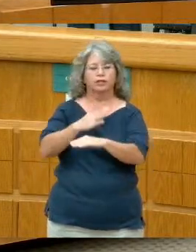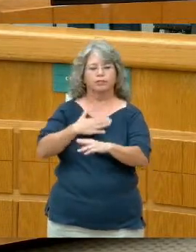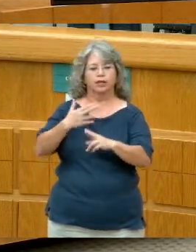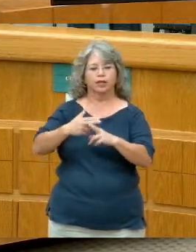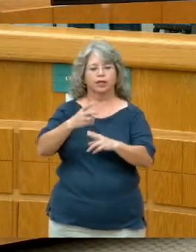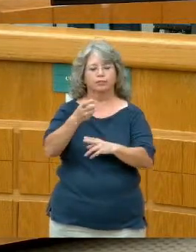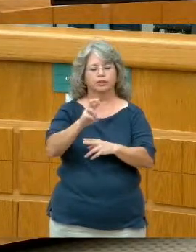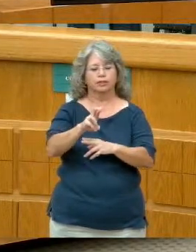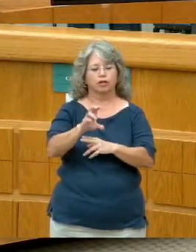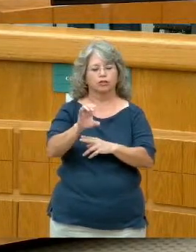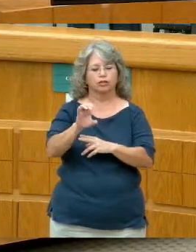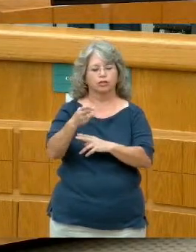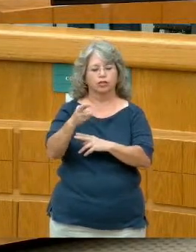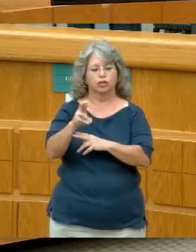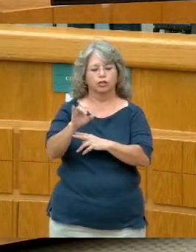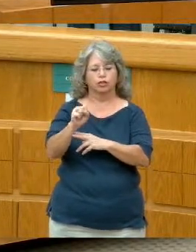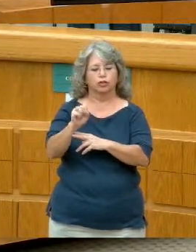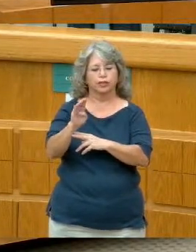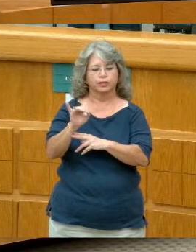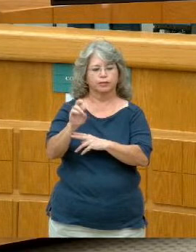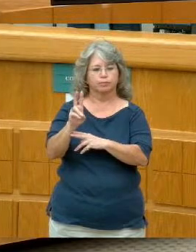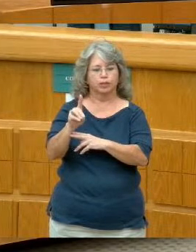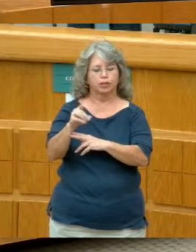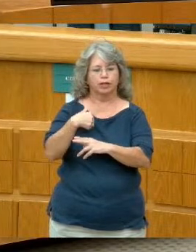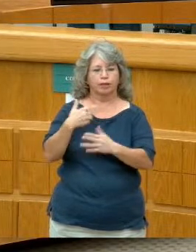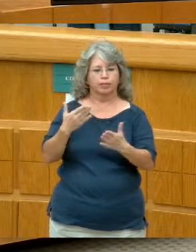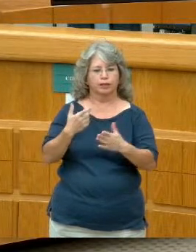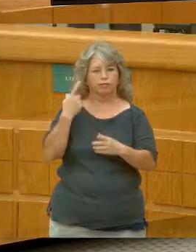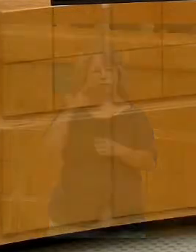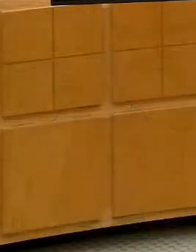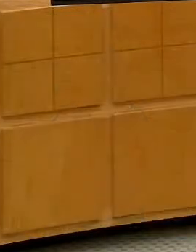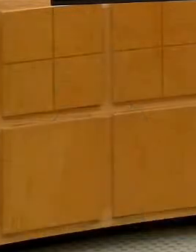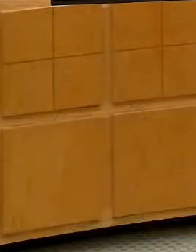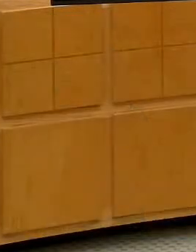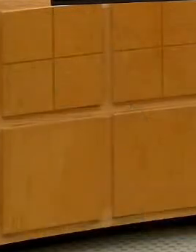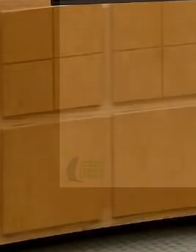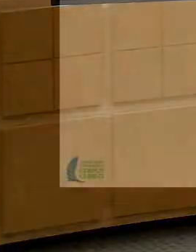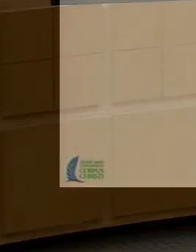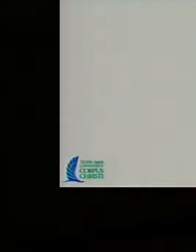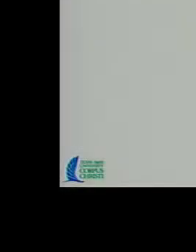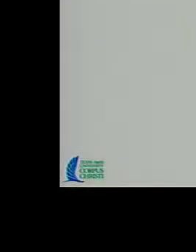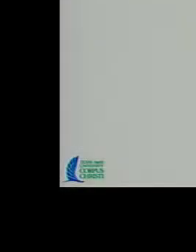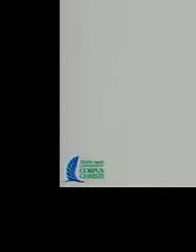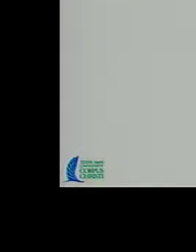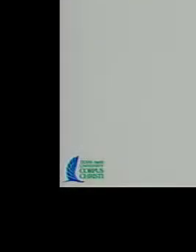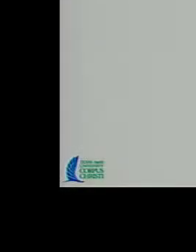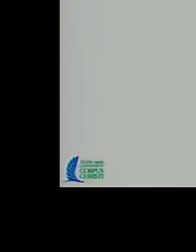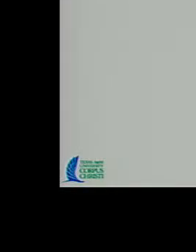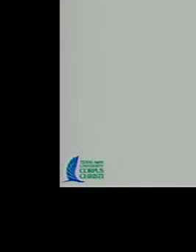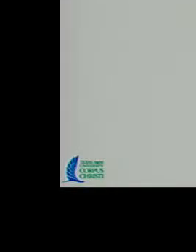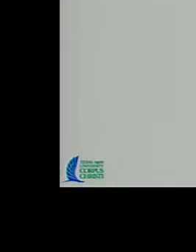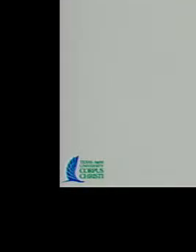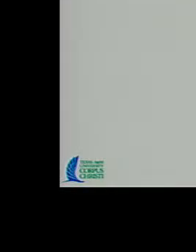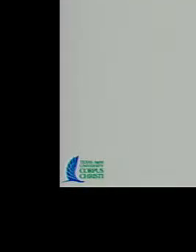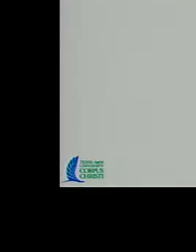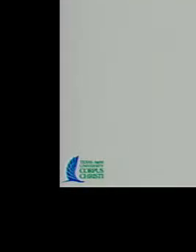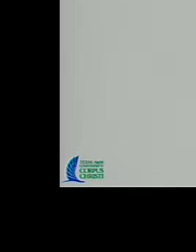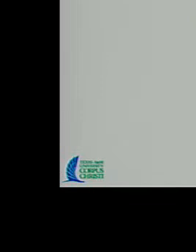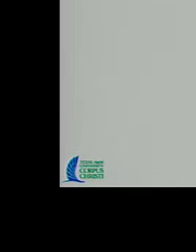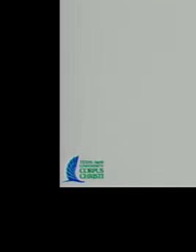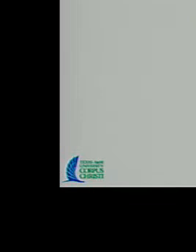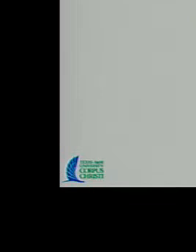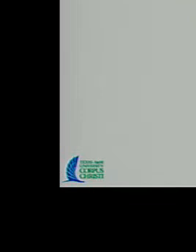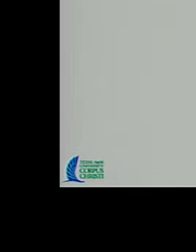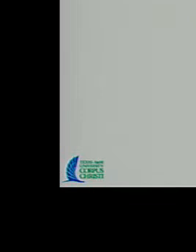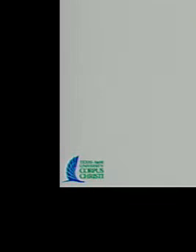Good evening, everybody. My name is Dr. Chris Bird. I'm here on behalf of the task force. The task force has 2 objectives.